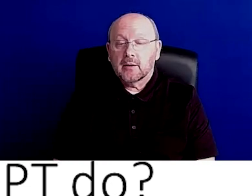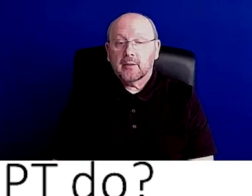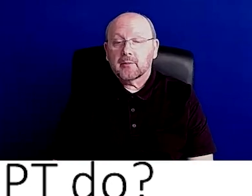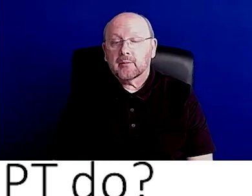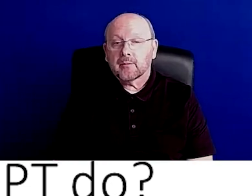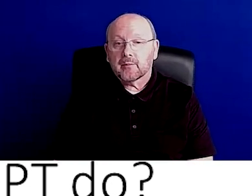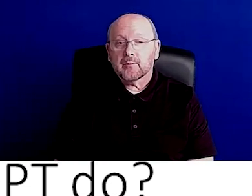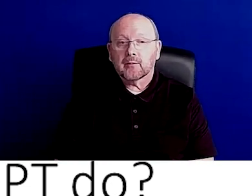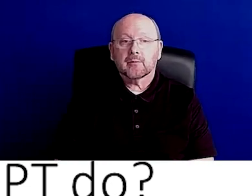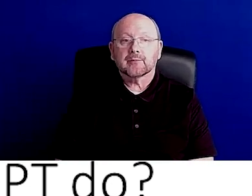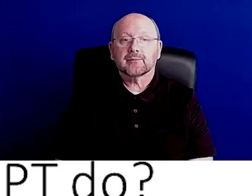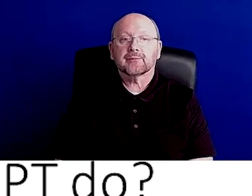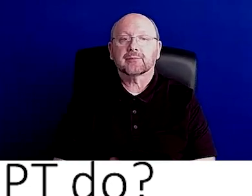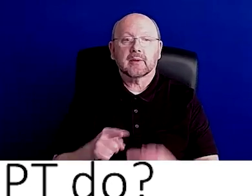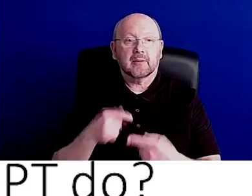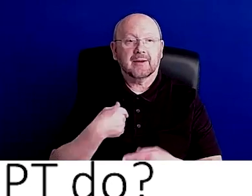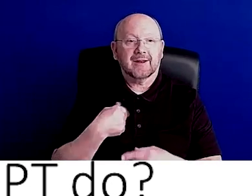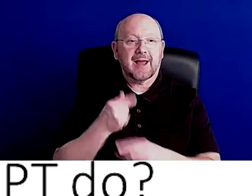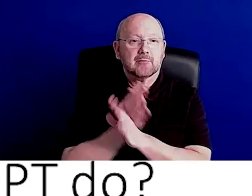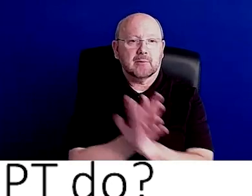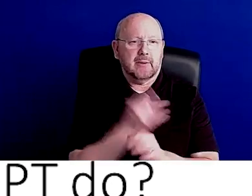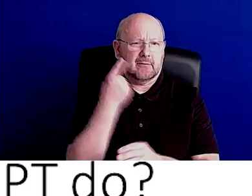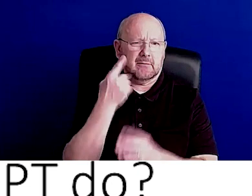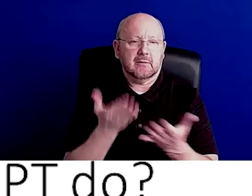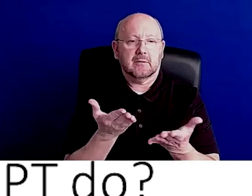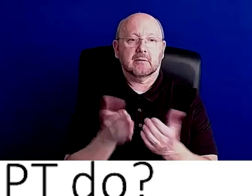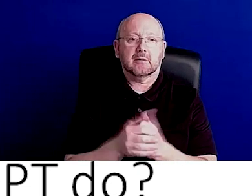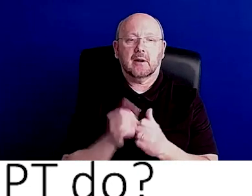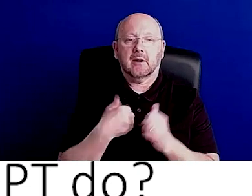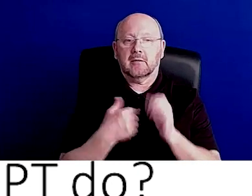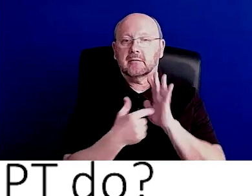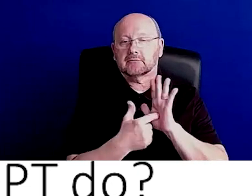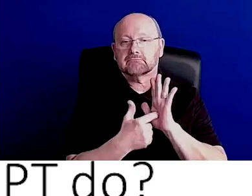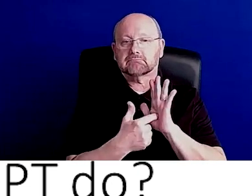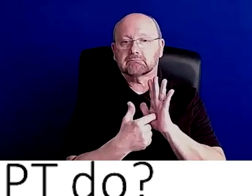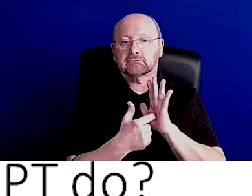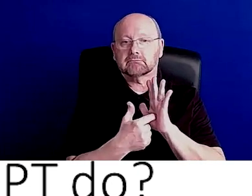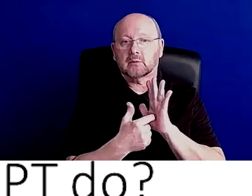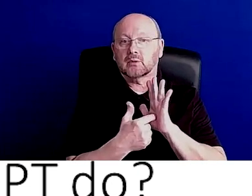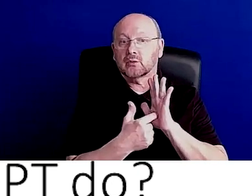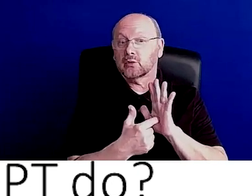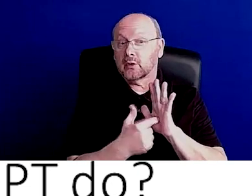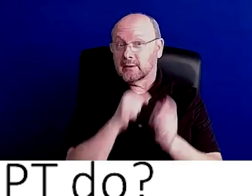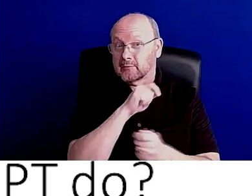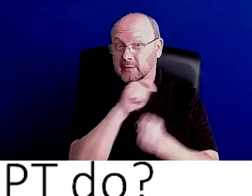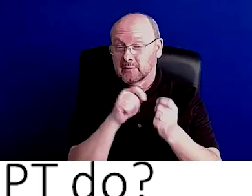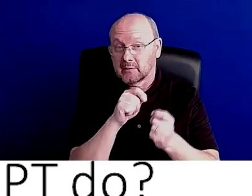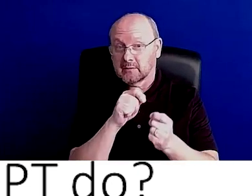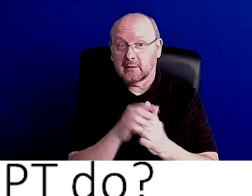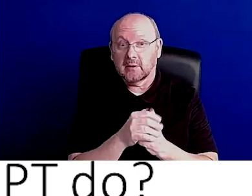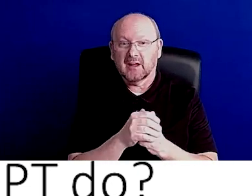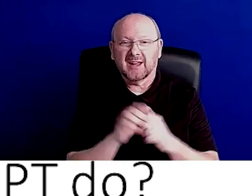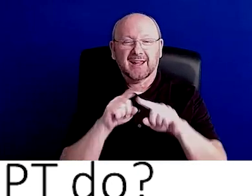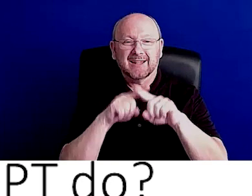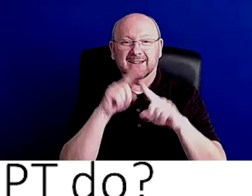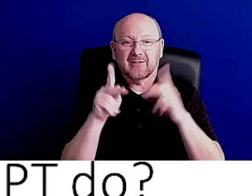in preparing for this, I had some examples that I wanted to show specifically on different types